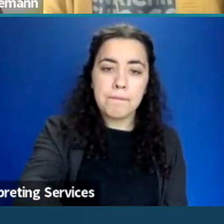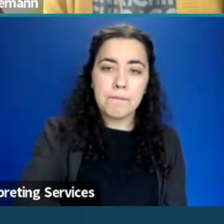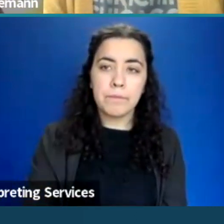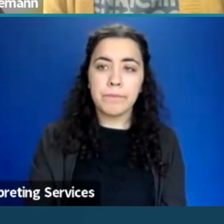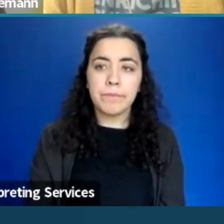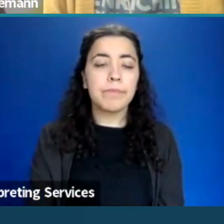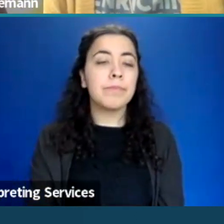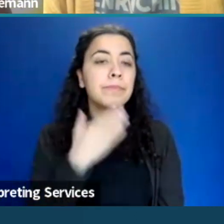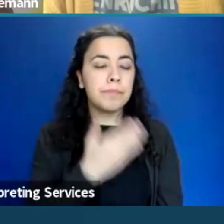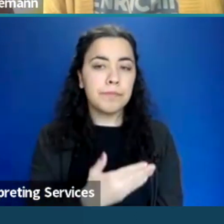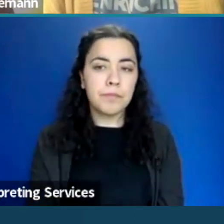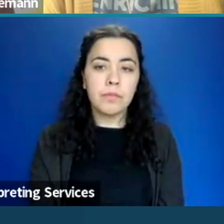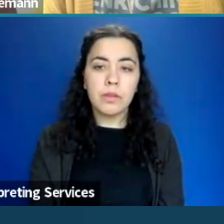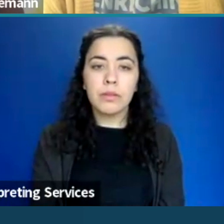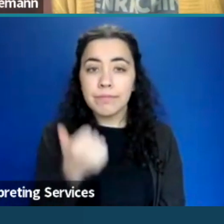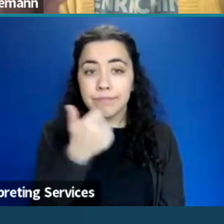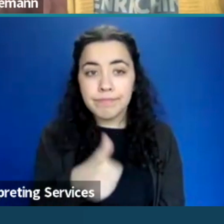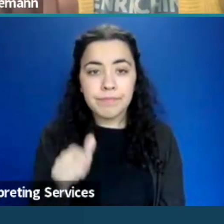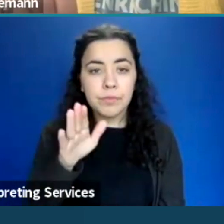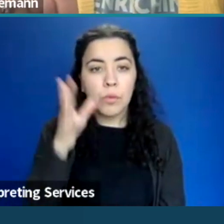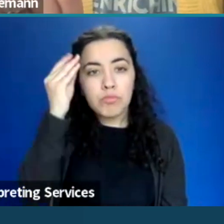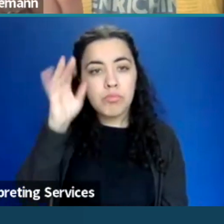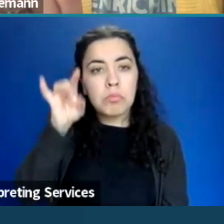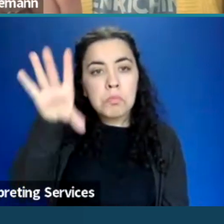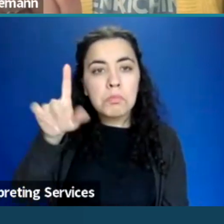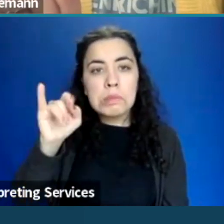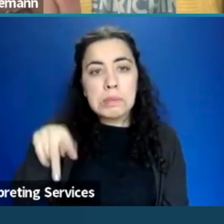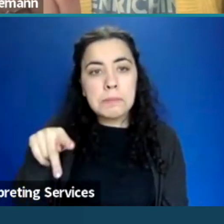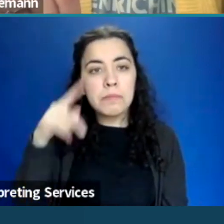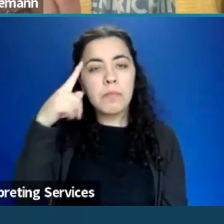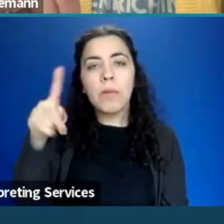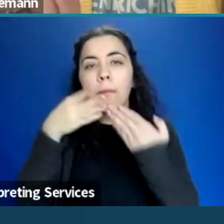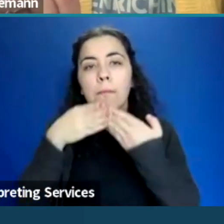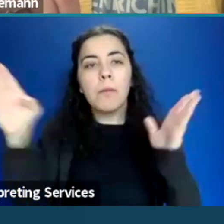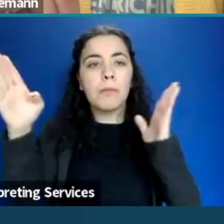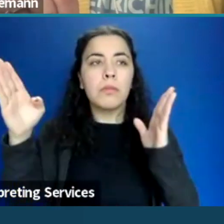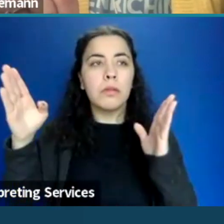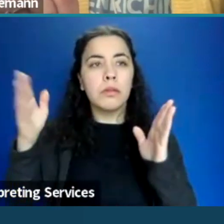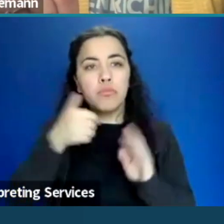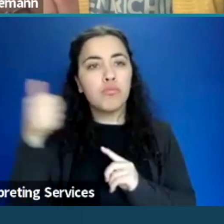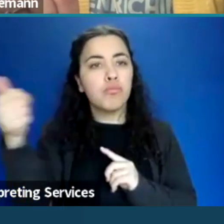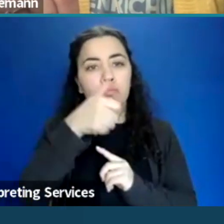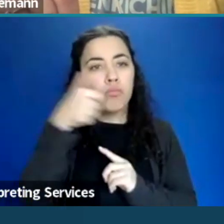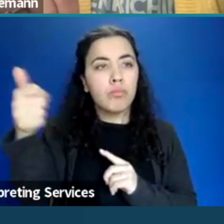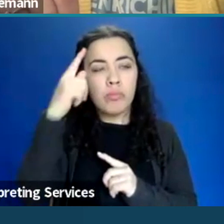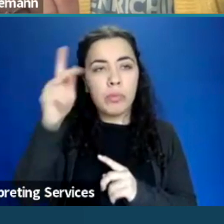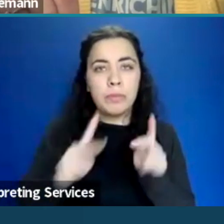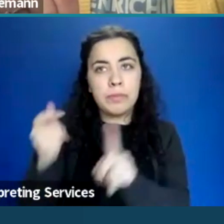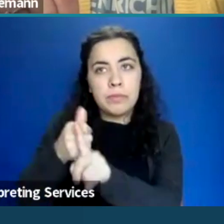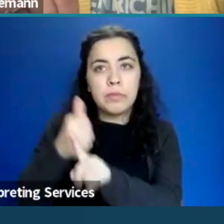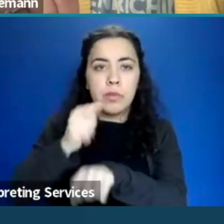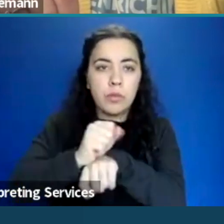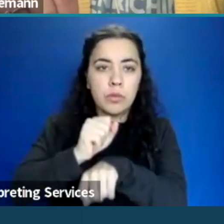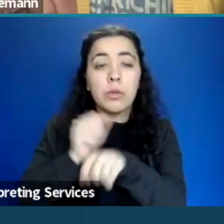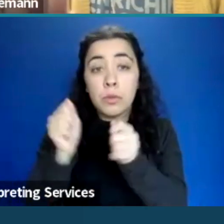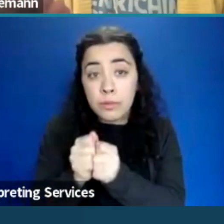Thank you. And any tips on how you think public transportation can be better for folks that are working with service dogs?